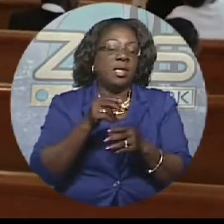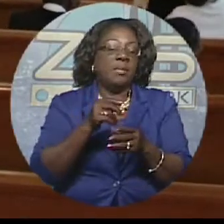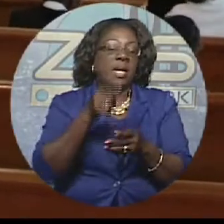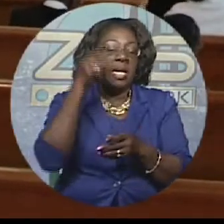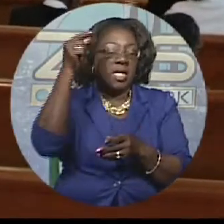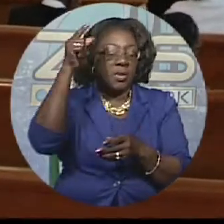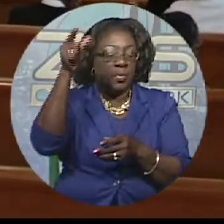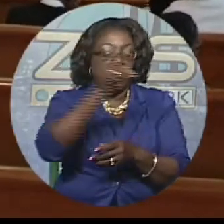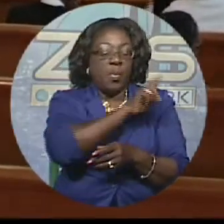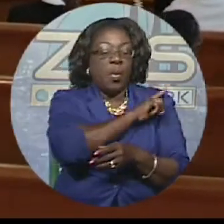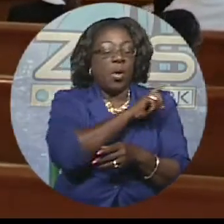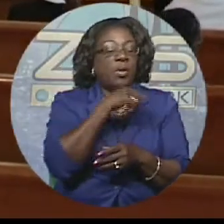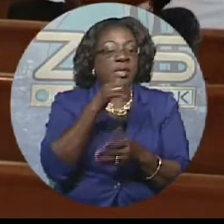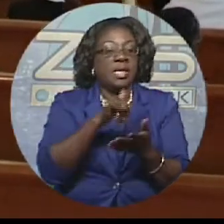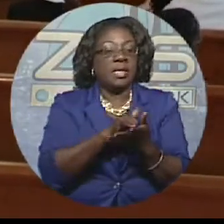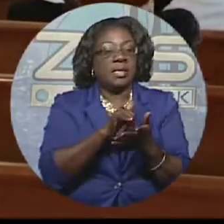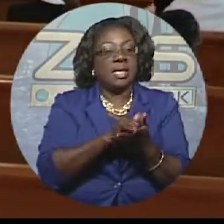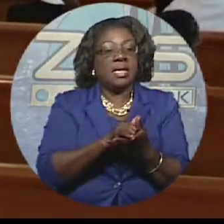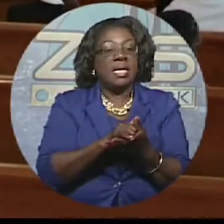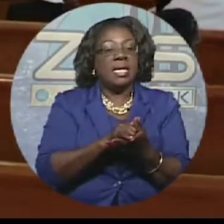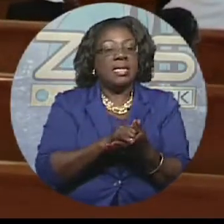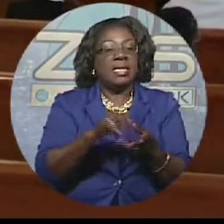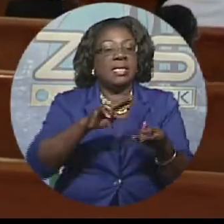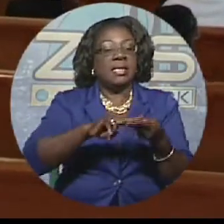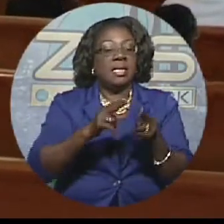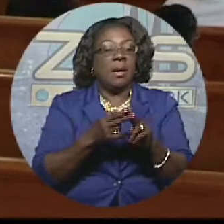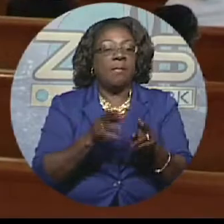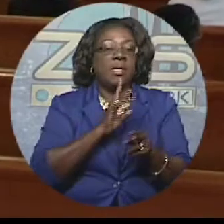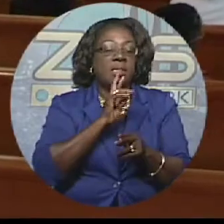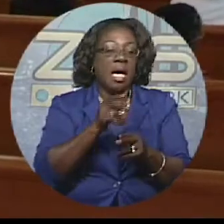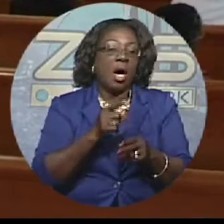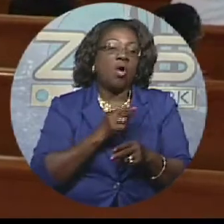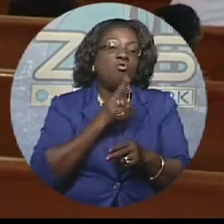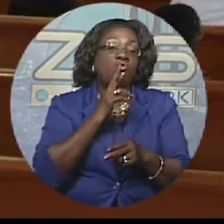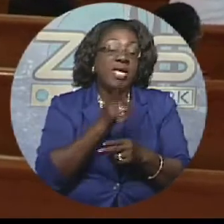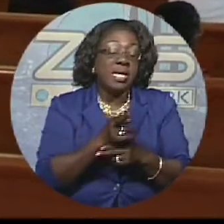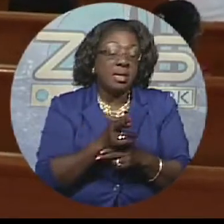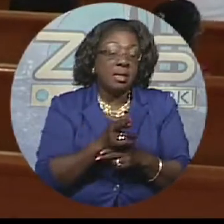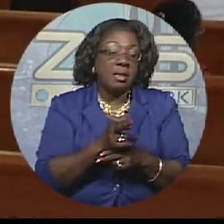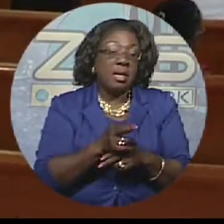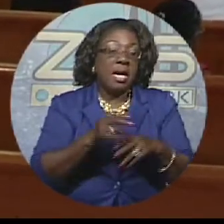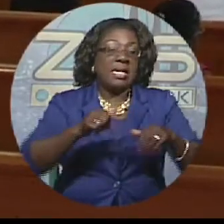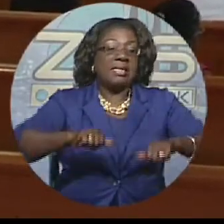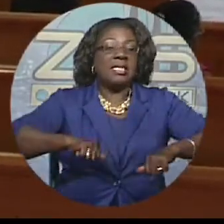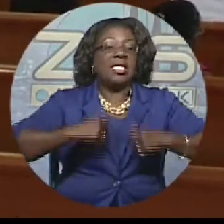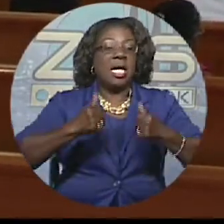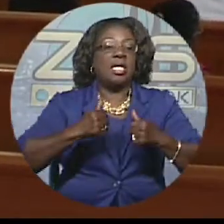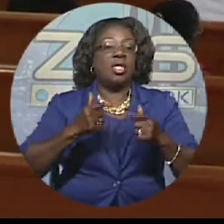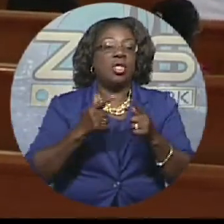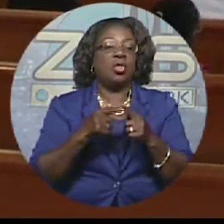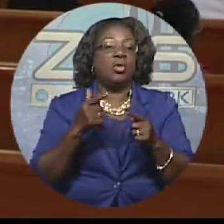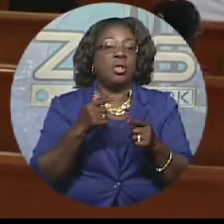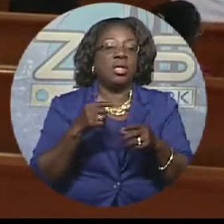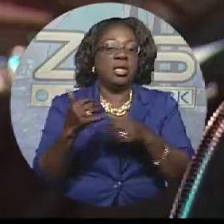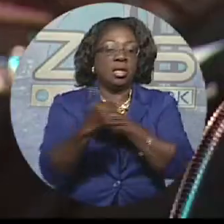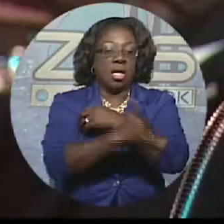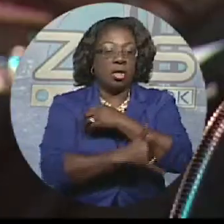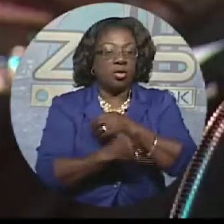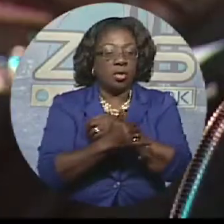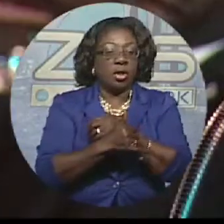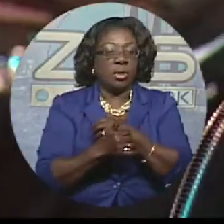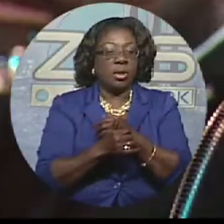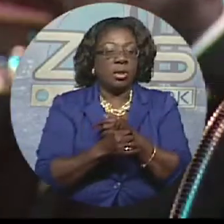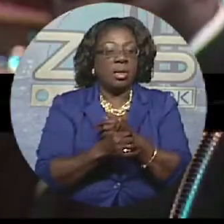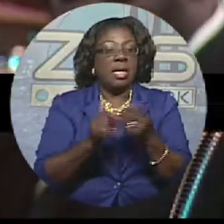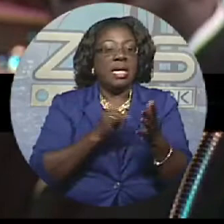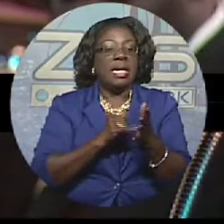men, said, "These statistics are a real indication of the challenge this country faces when it comes to the family structure." It's important not